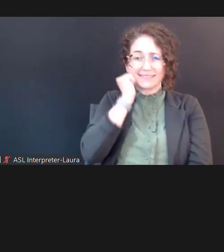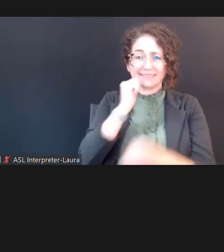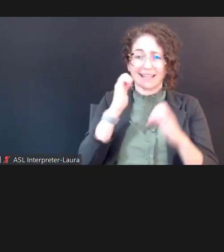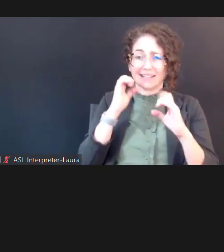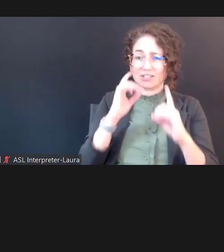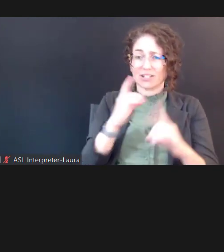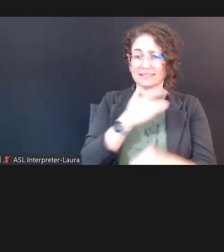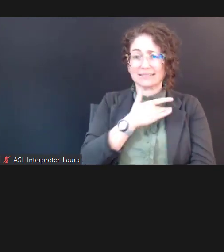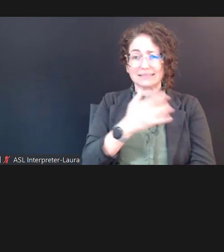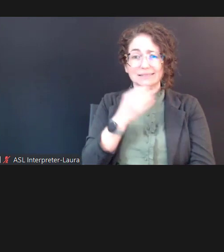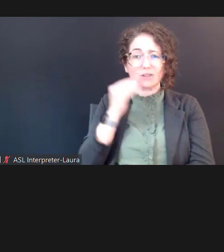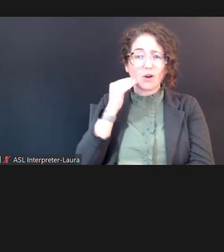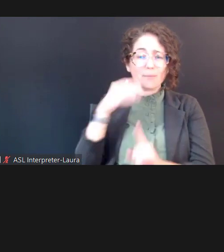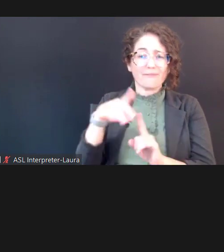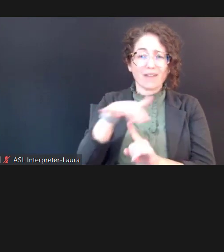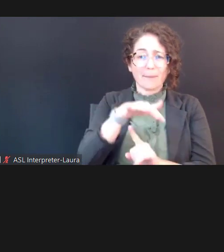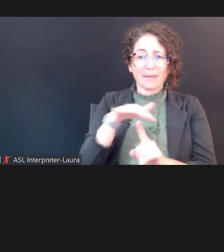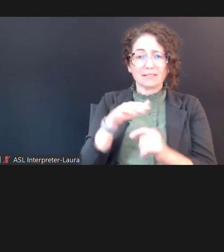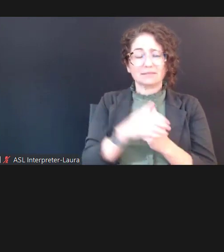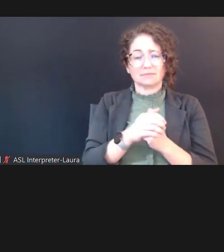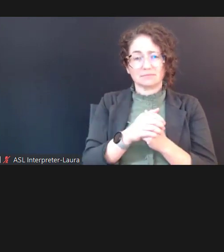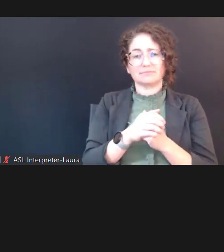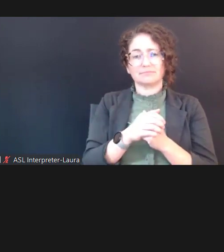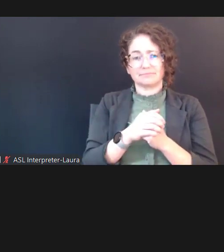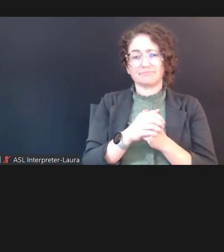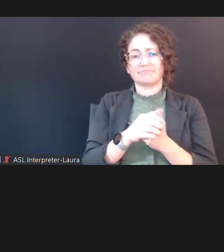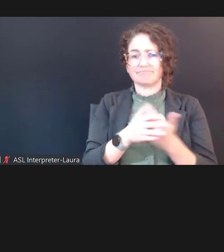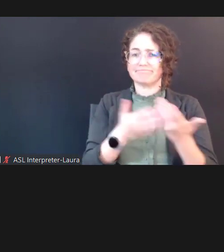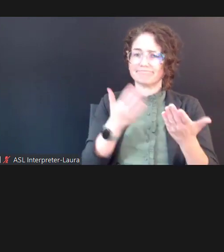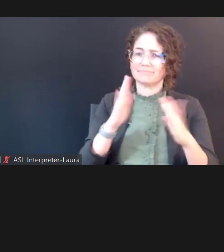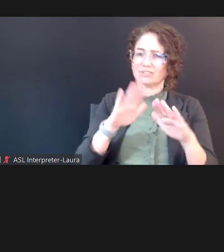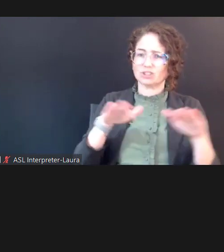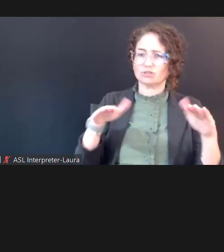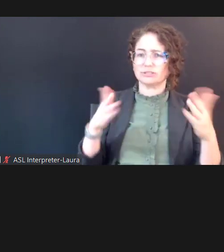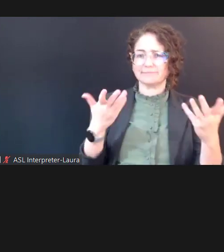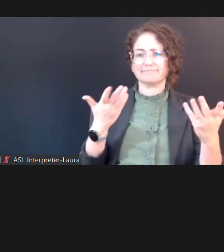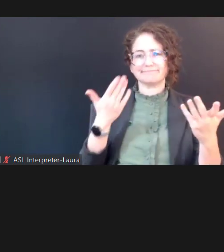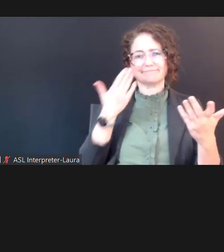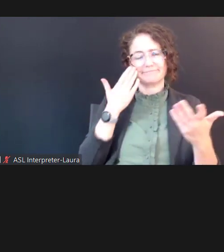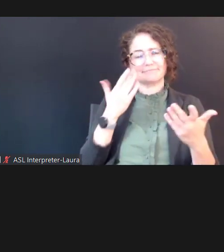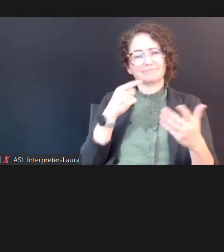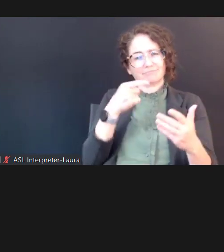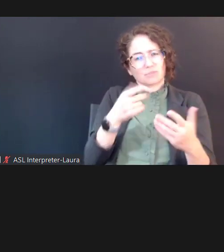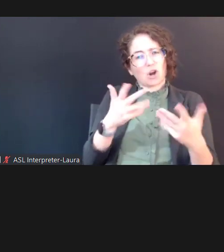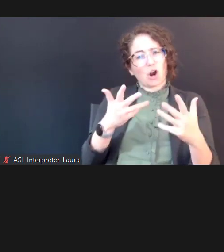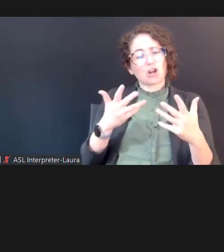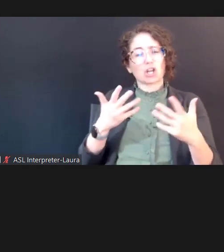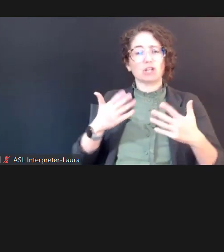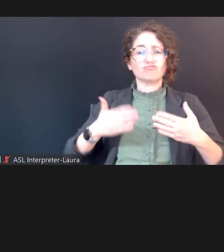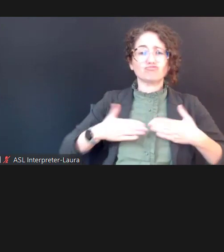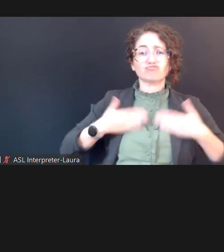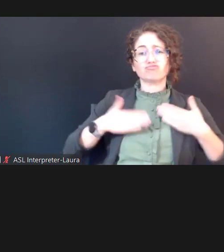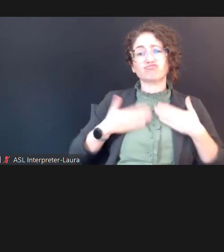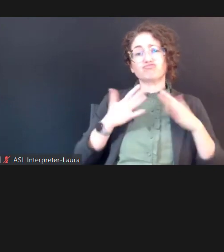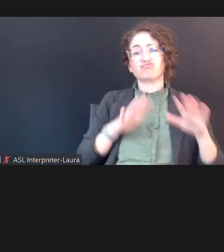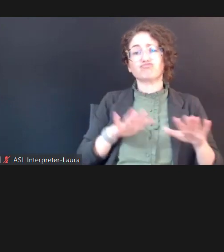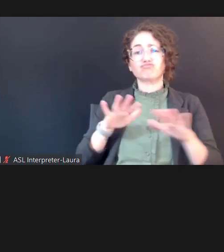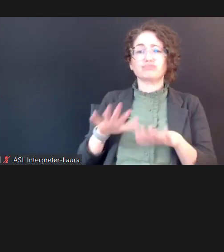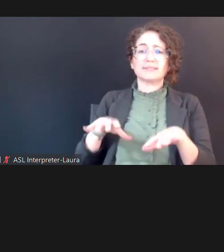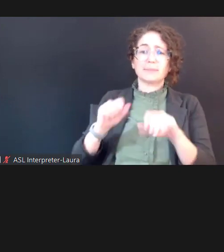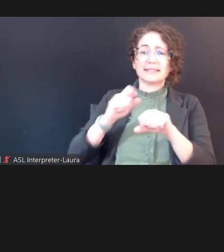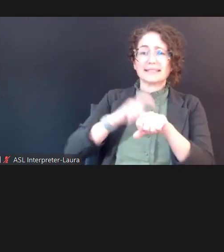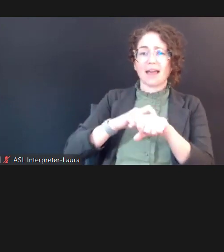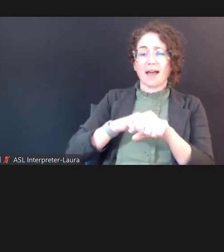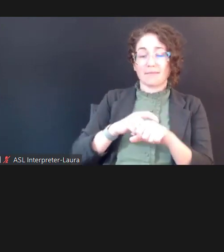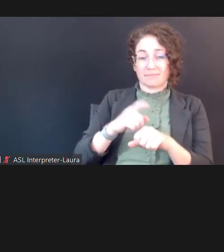home environments where children are already happily spending their time. And